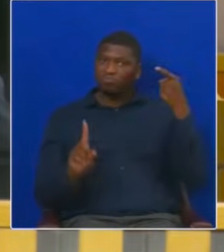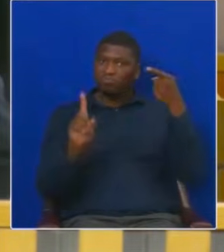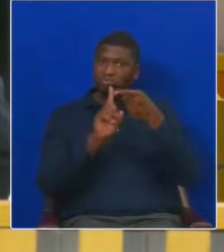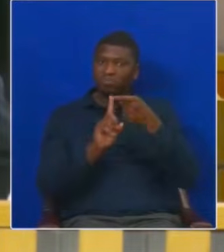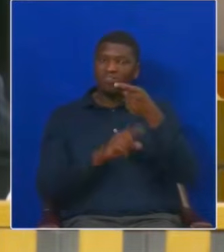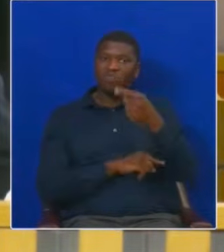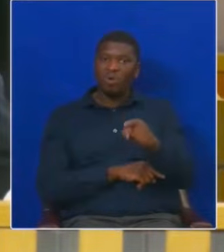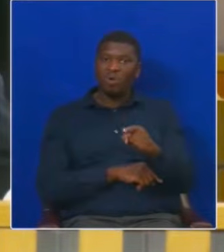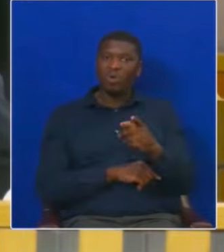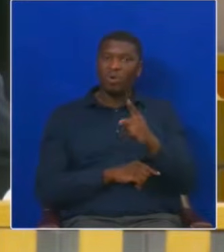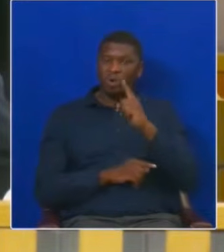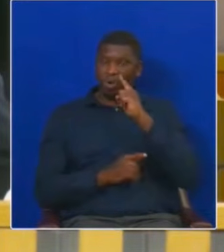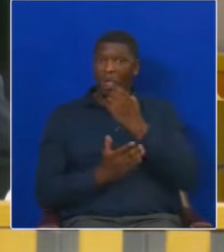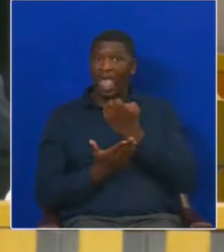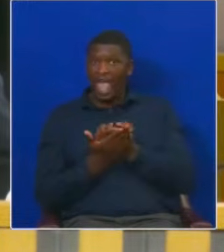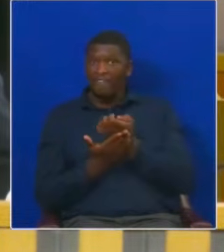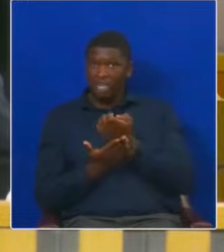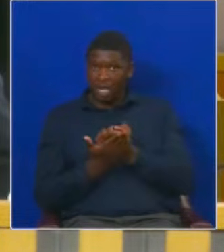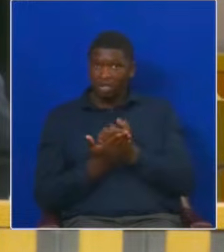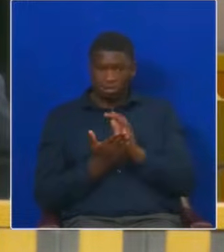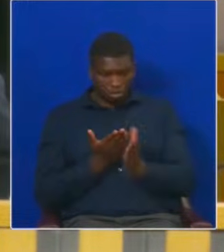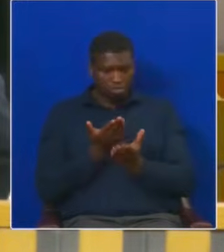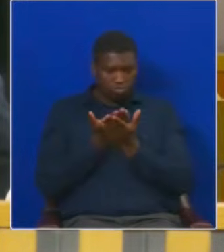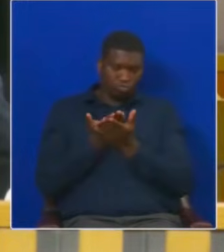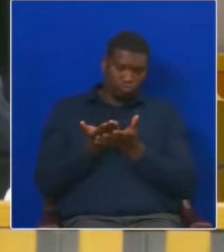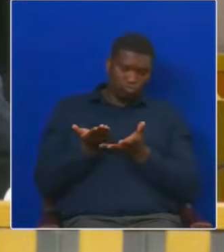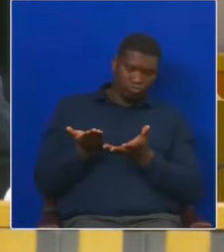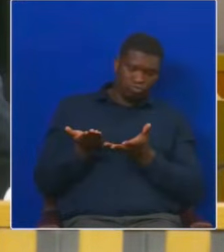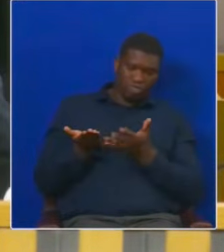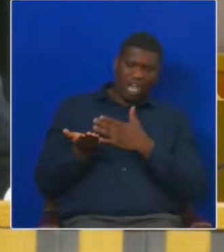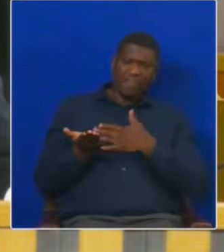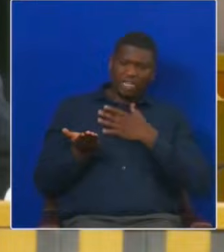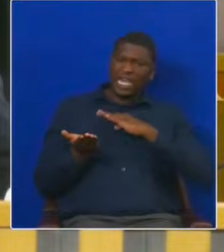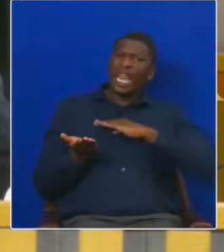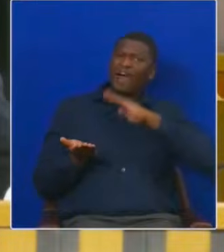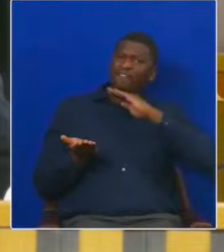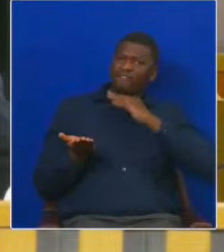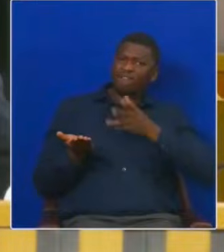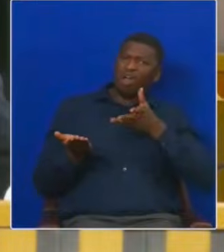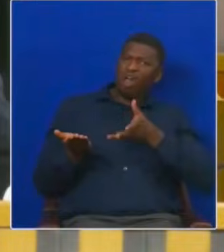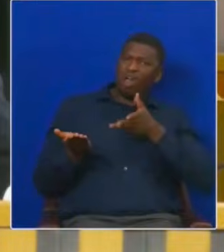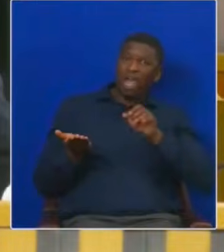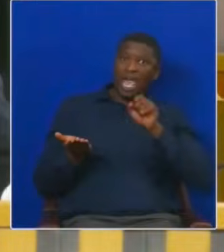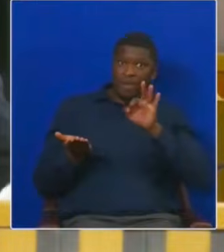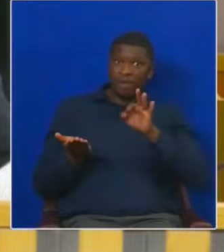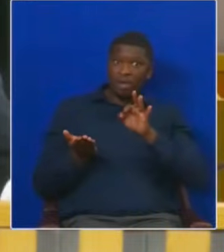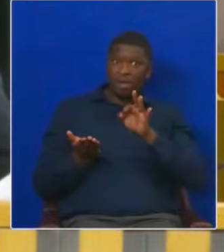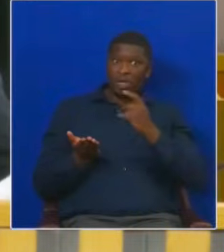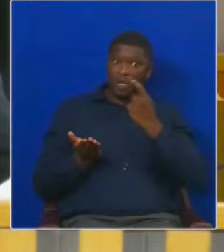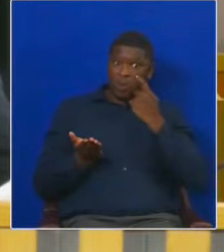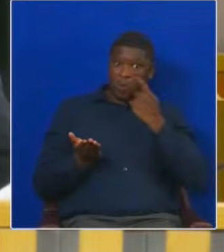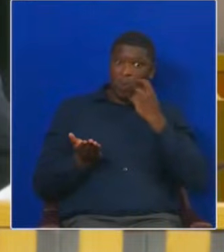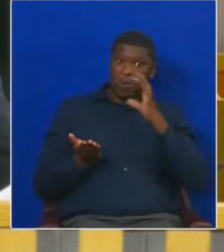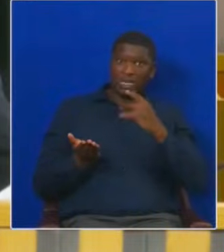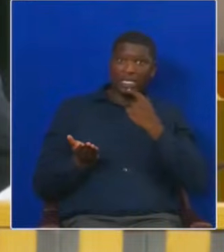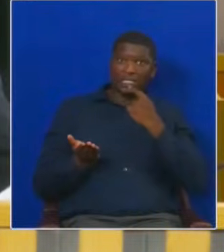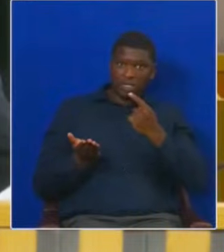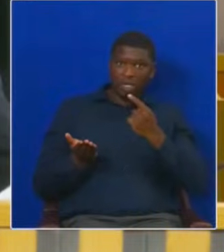evidence here, it's enough if the witness says that he has told us the upshot